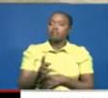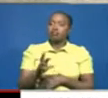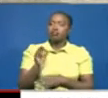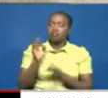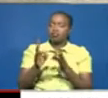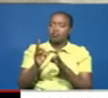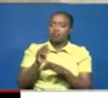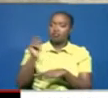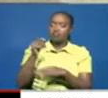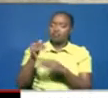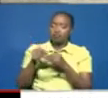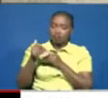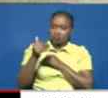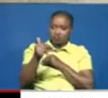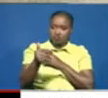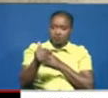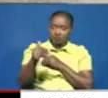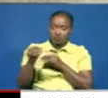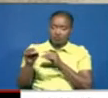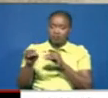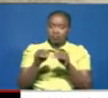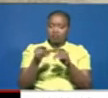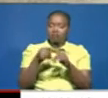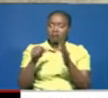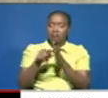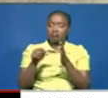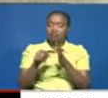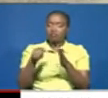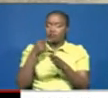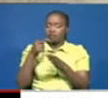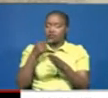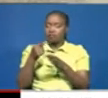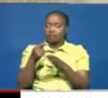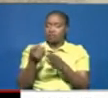move forward, from the problems I mentioned, and I just mentioned four, and they are many, we need